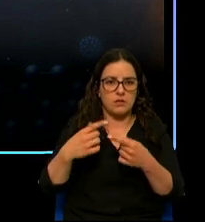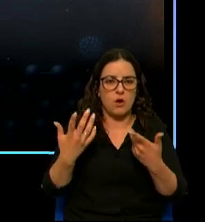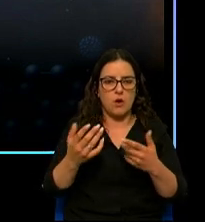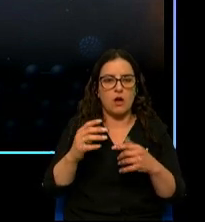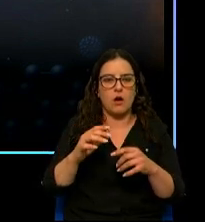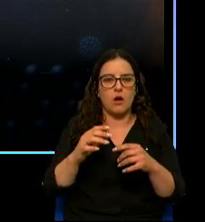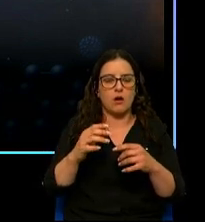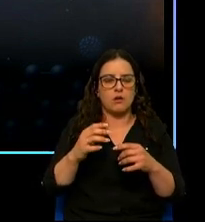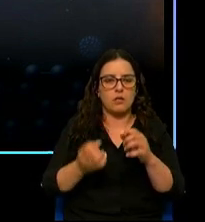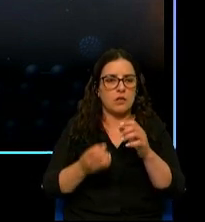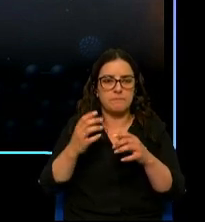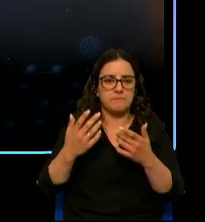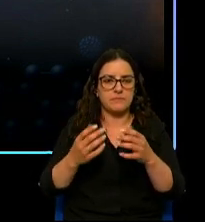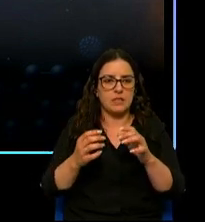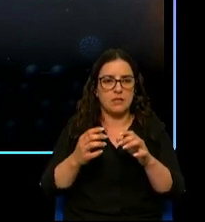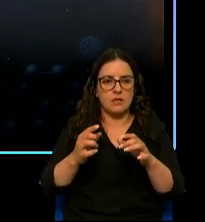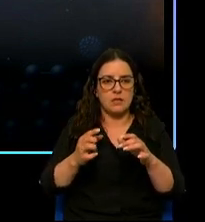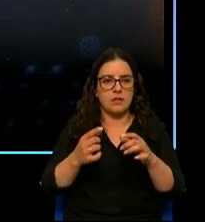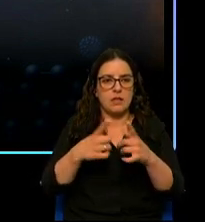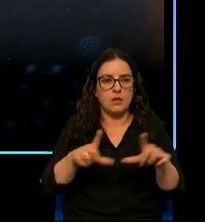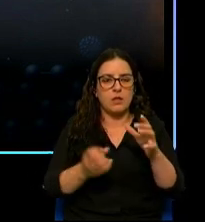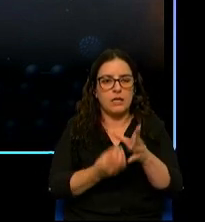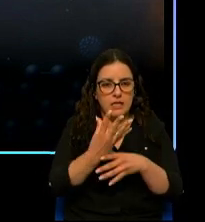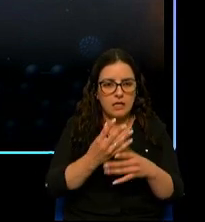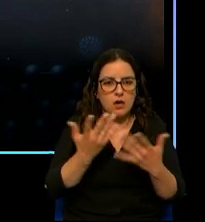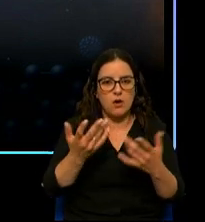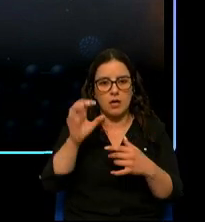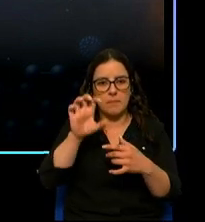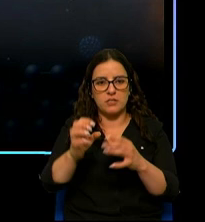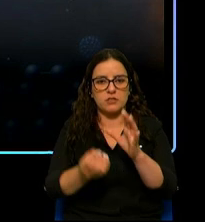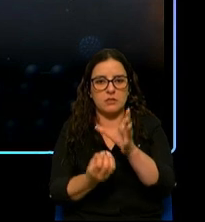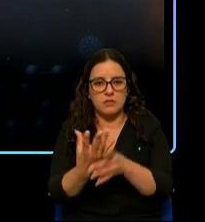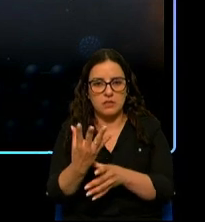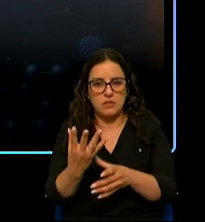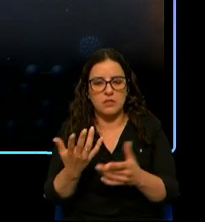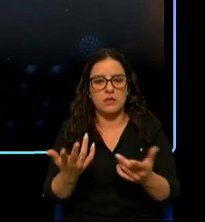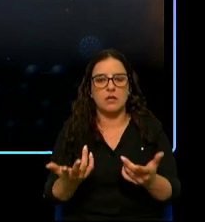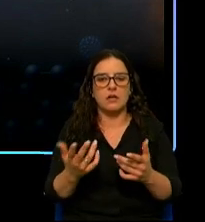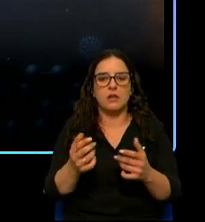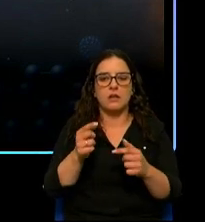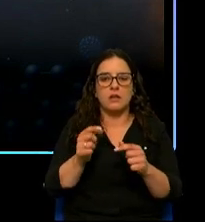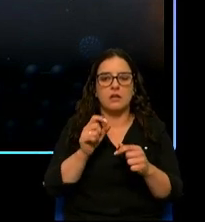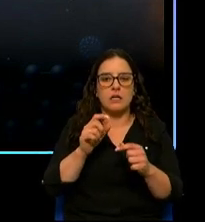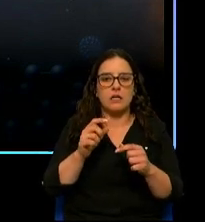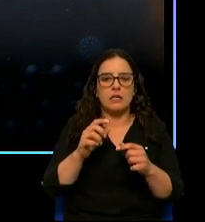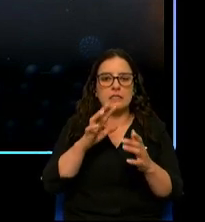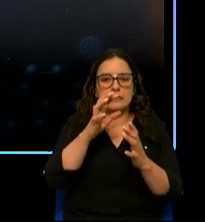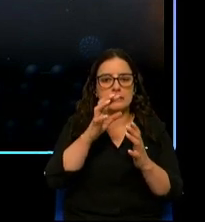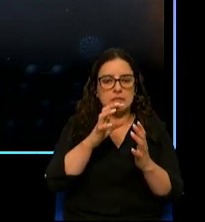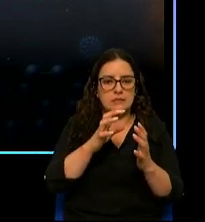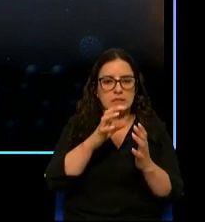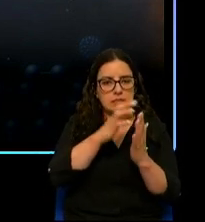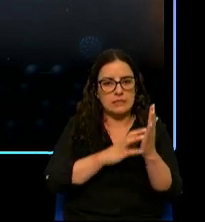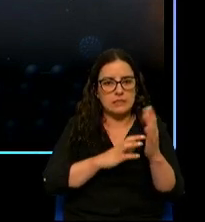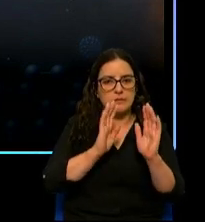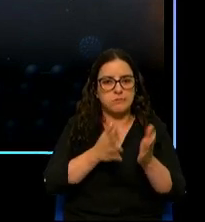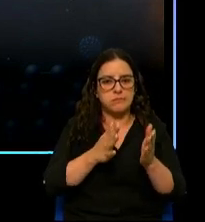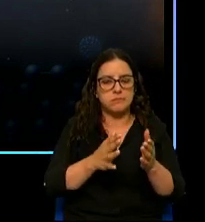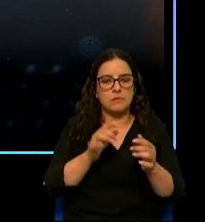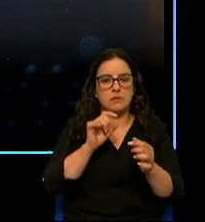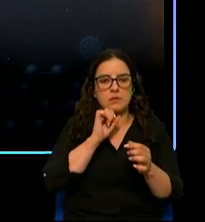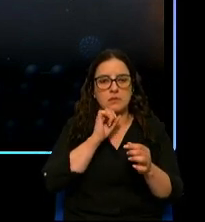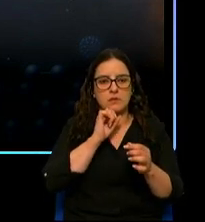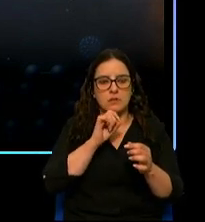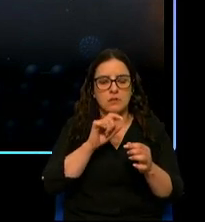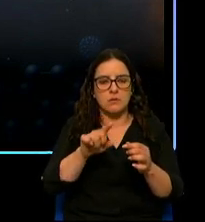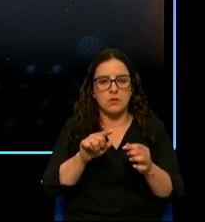code generation and explanation. So instead of text, you can use code to train this model, and the model will be able to create code